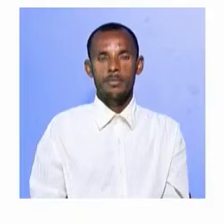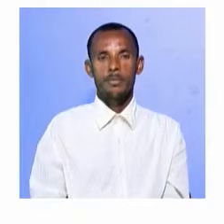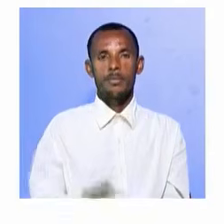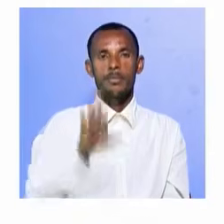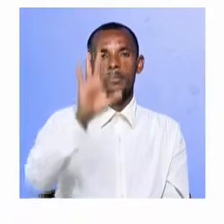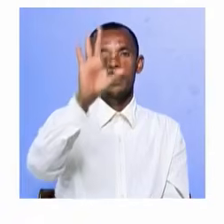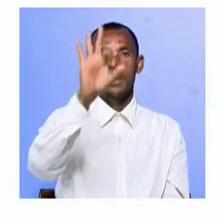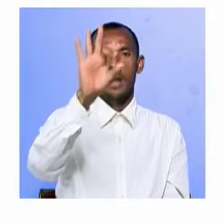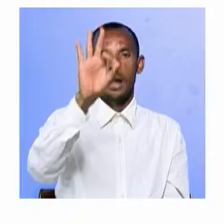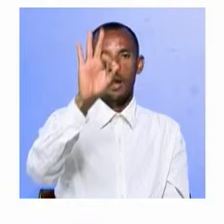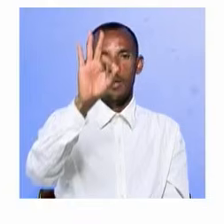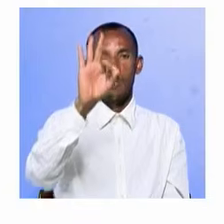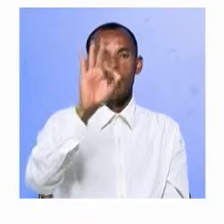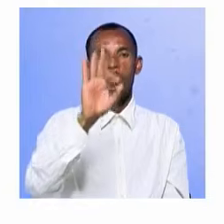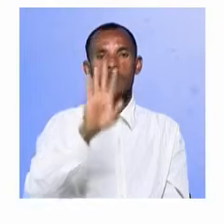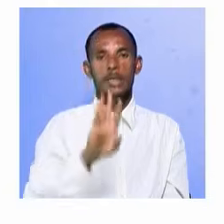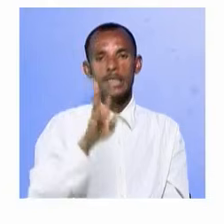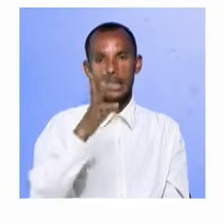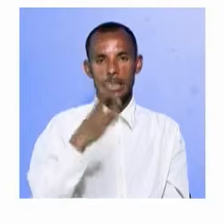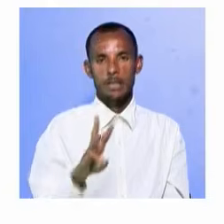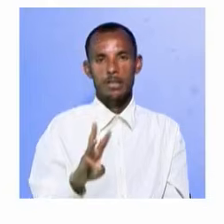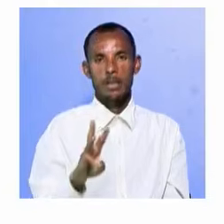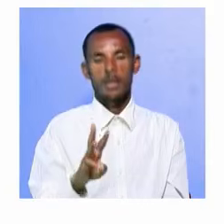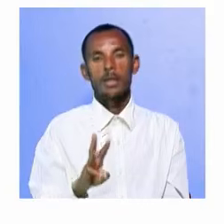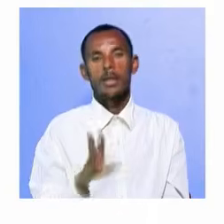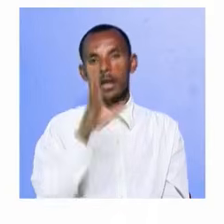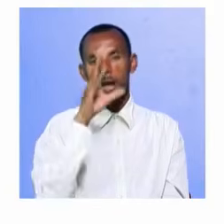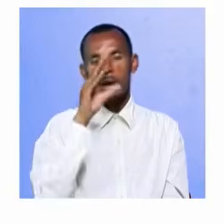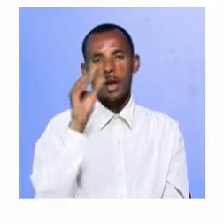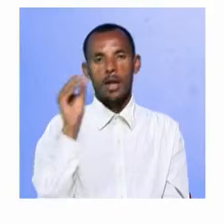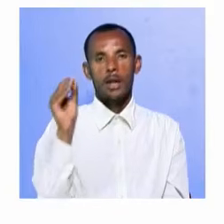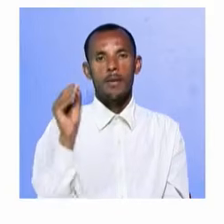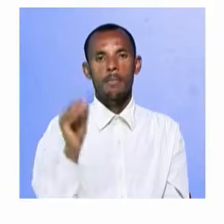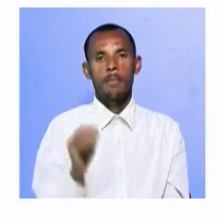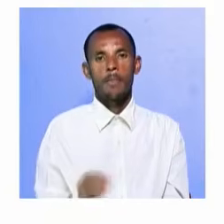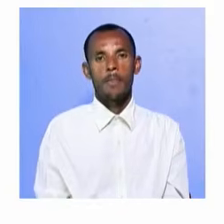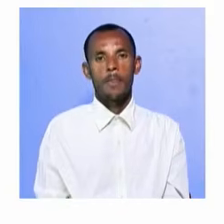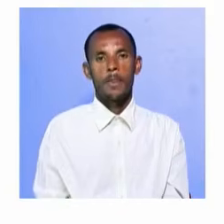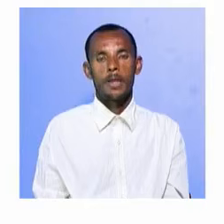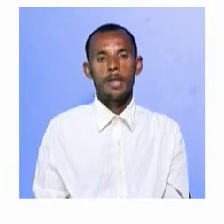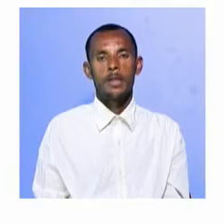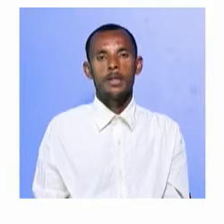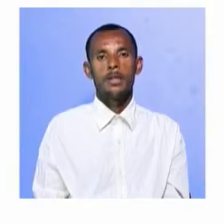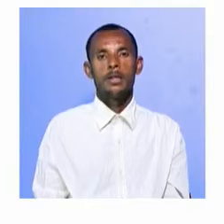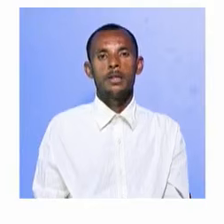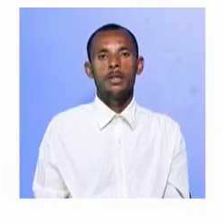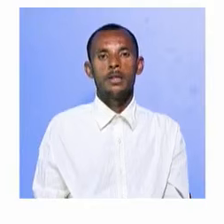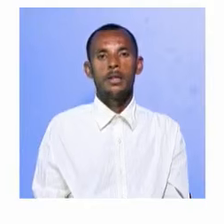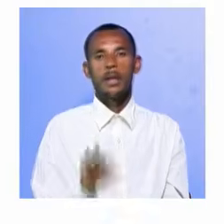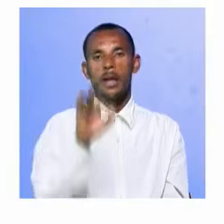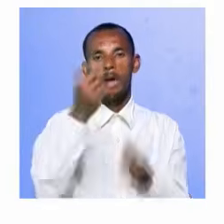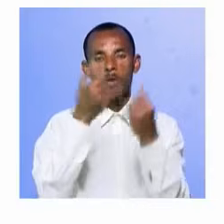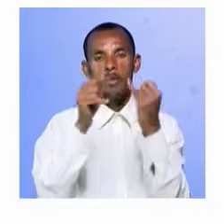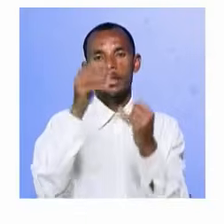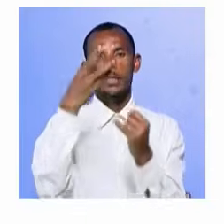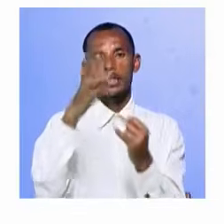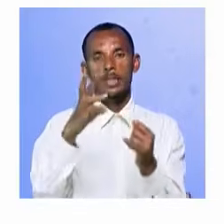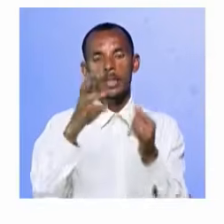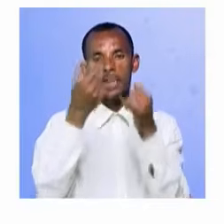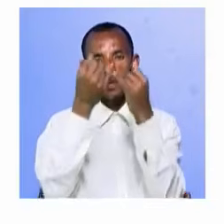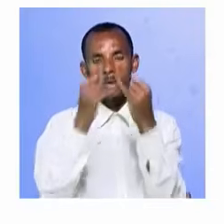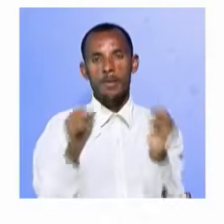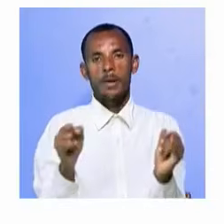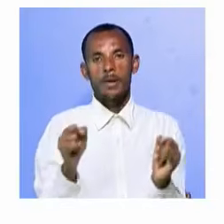9 over 16 and 9 over 16 divided